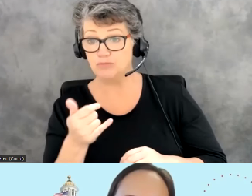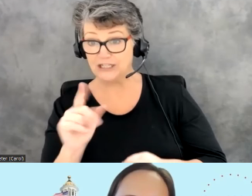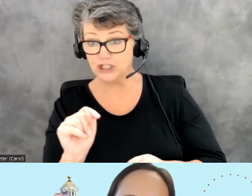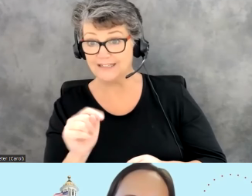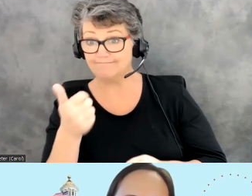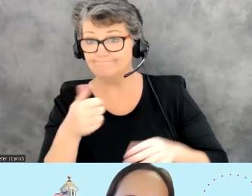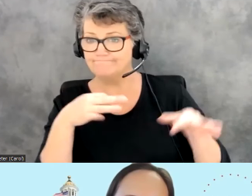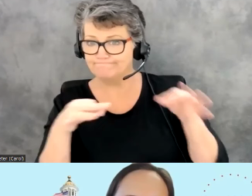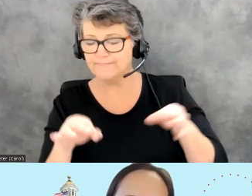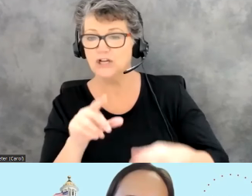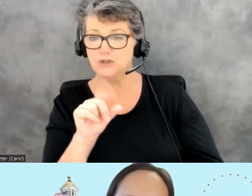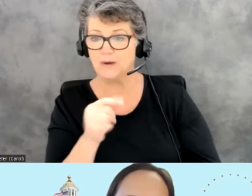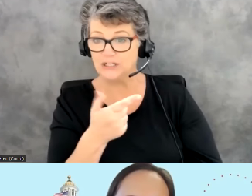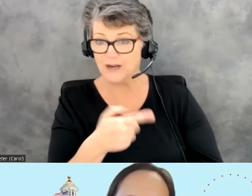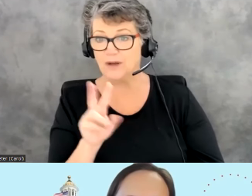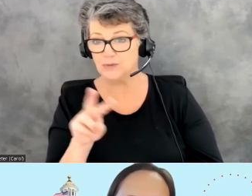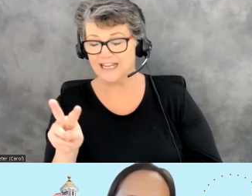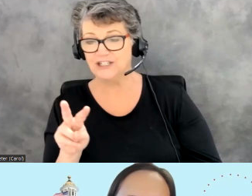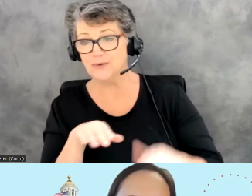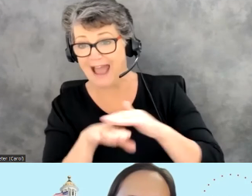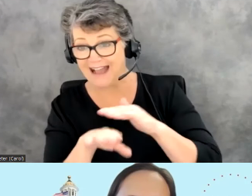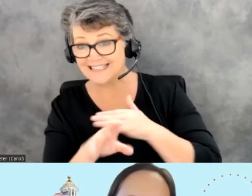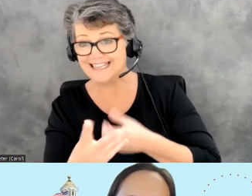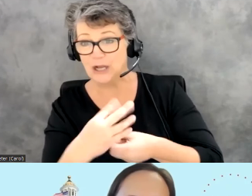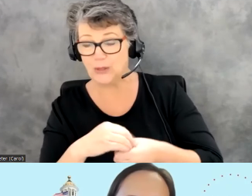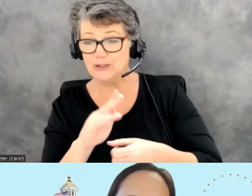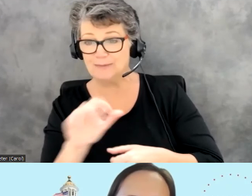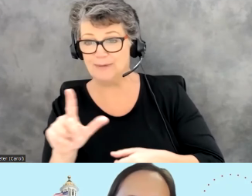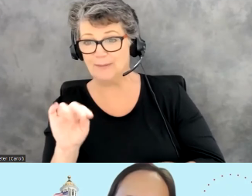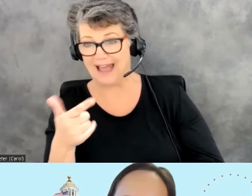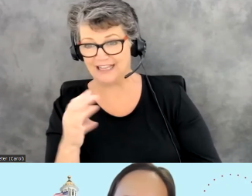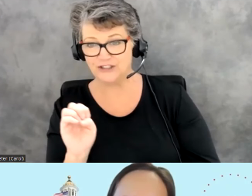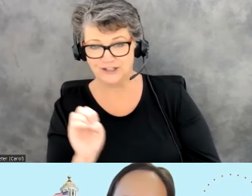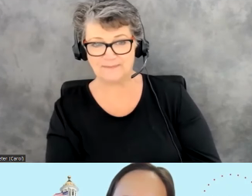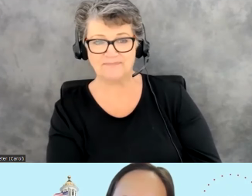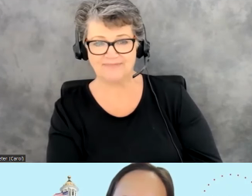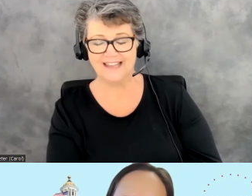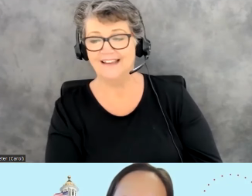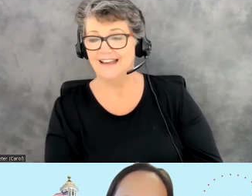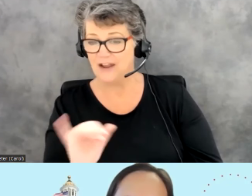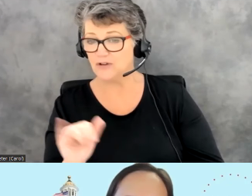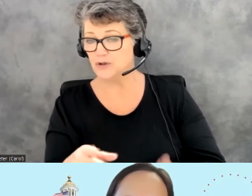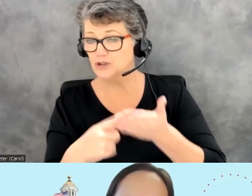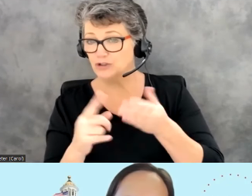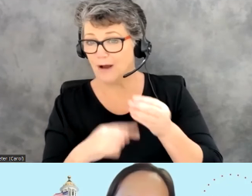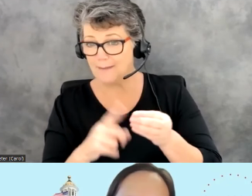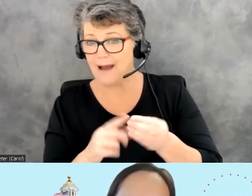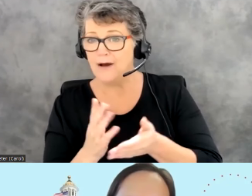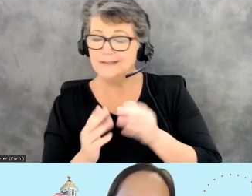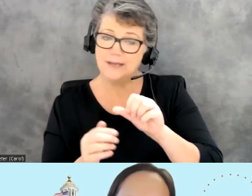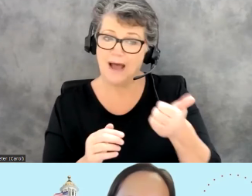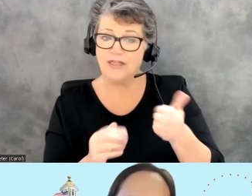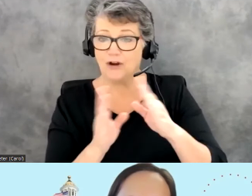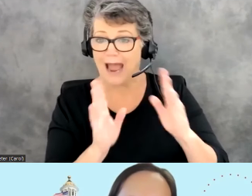our 2021-22 Access and Inclusion Bill package. And she'll also talk about some other